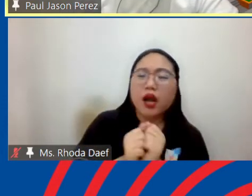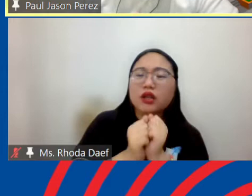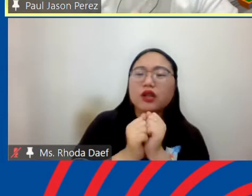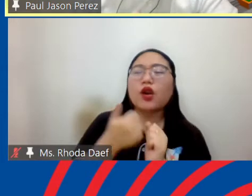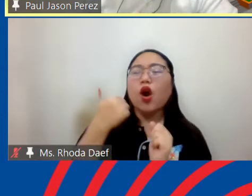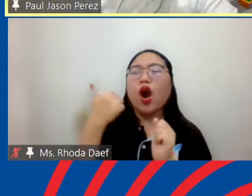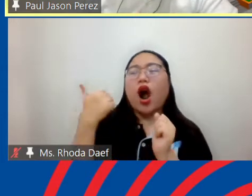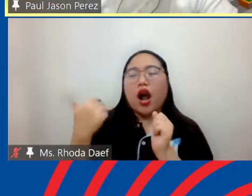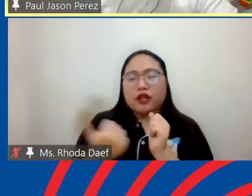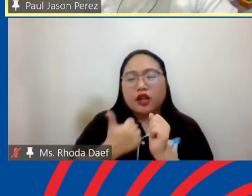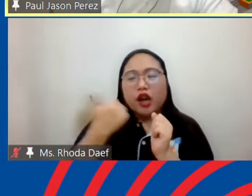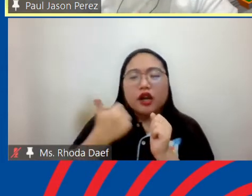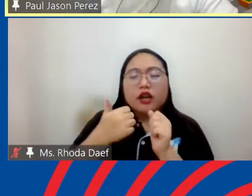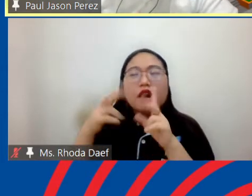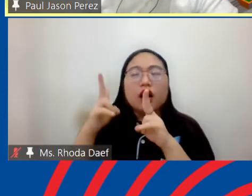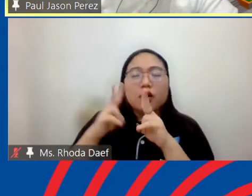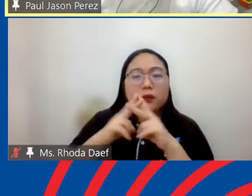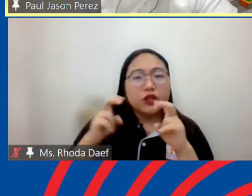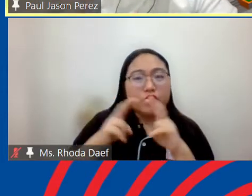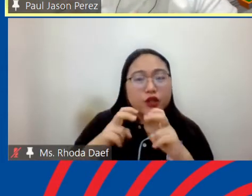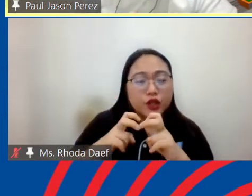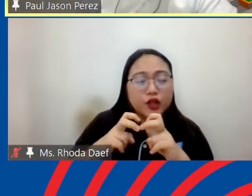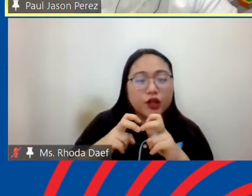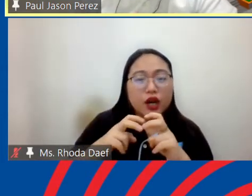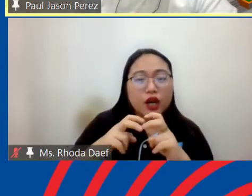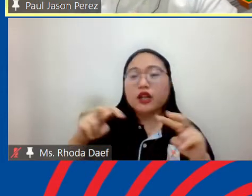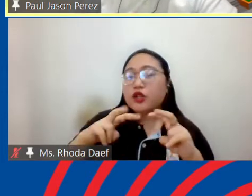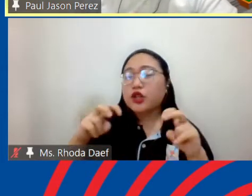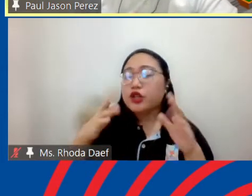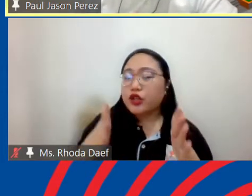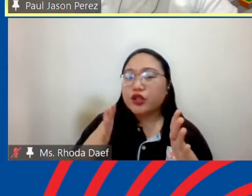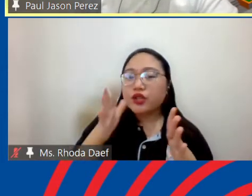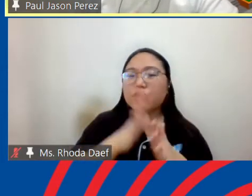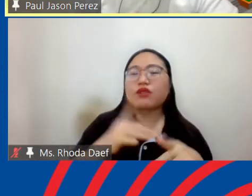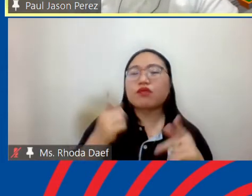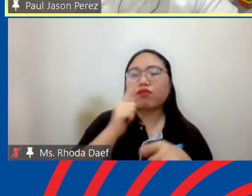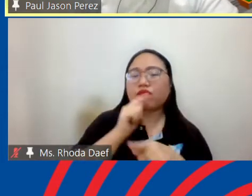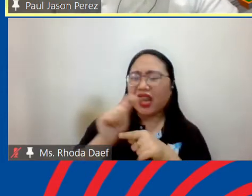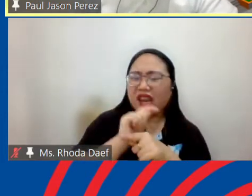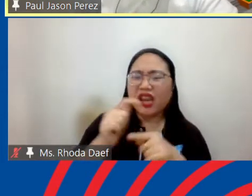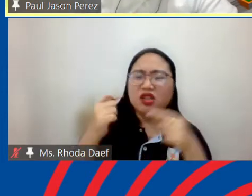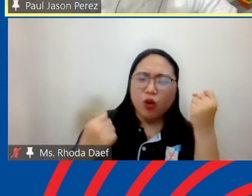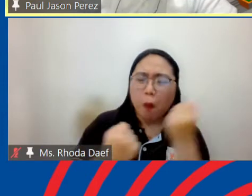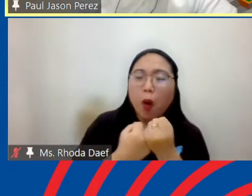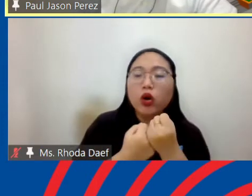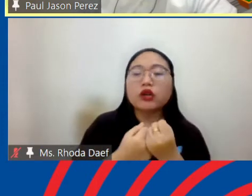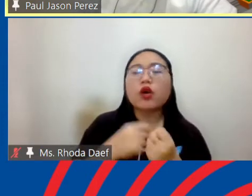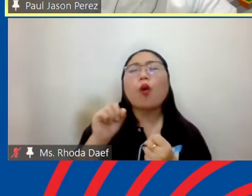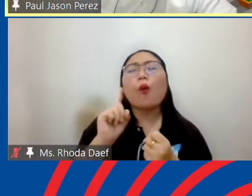researchers, guide them, train them, provide support on what they can do